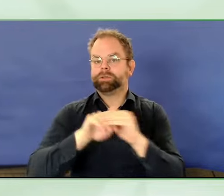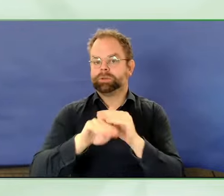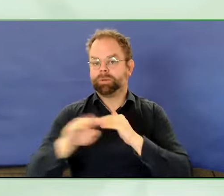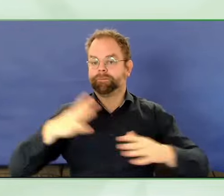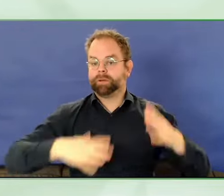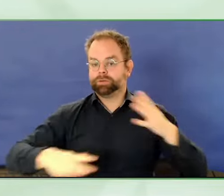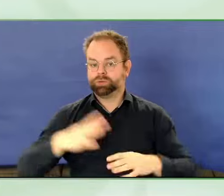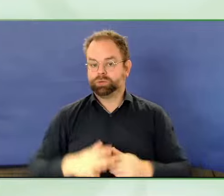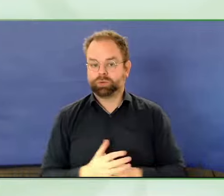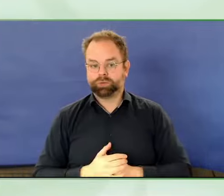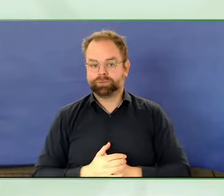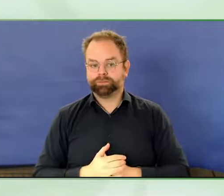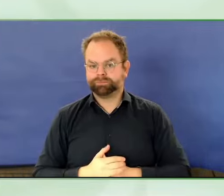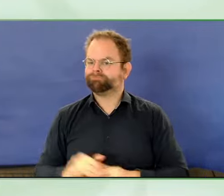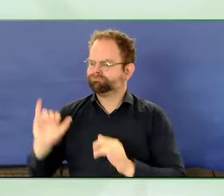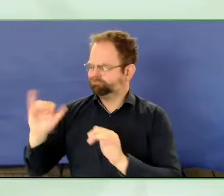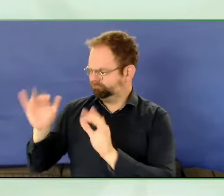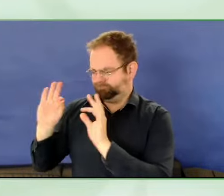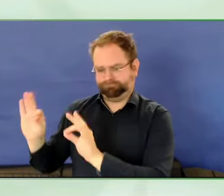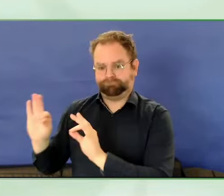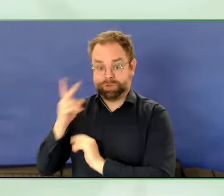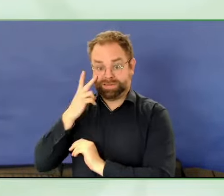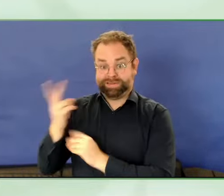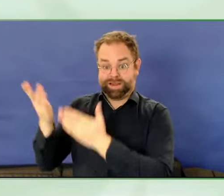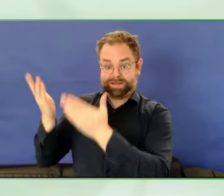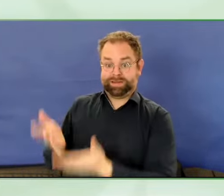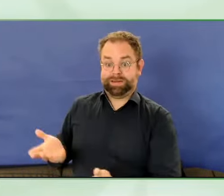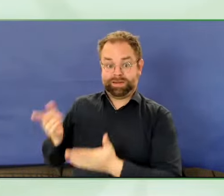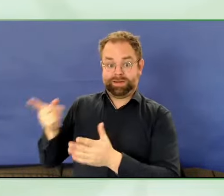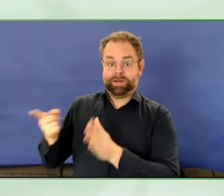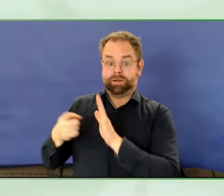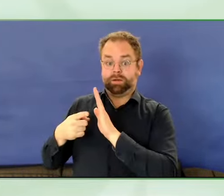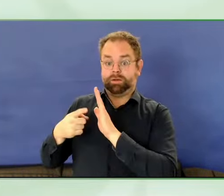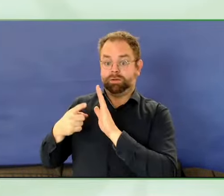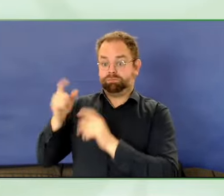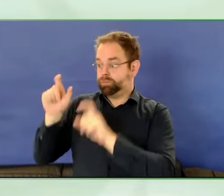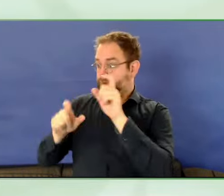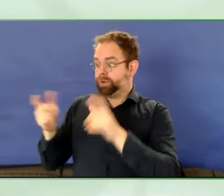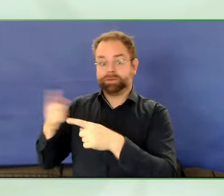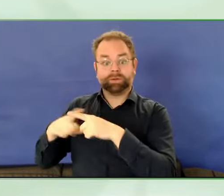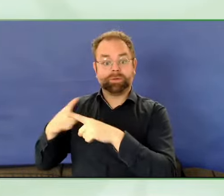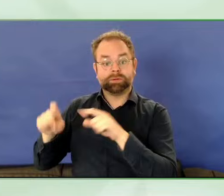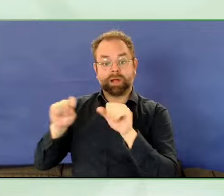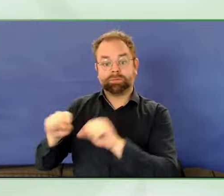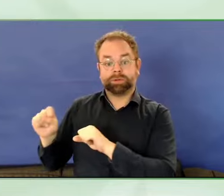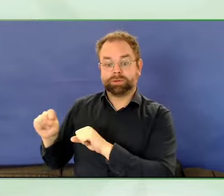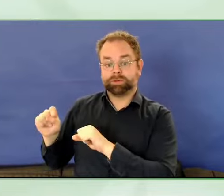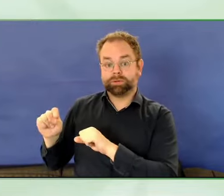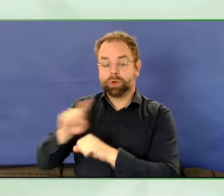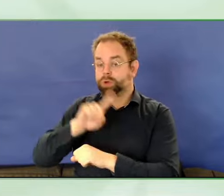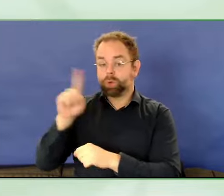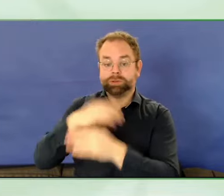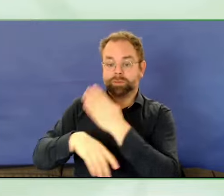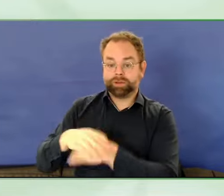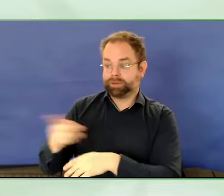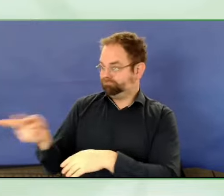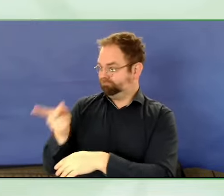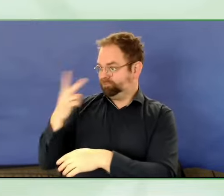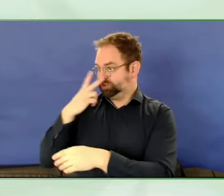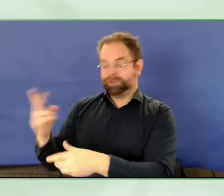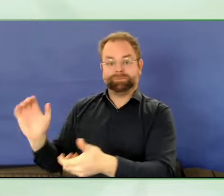after I graduated from the University of Derby, I got an email because I attended